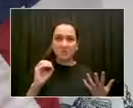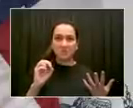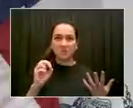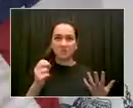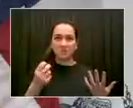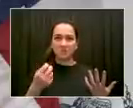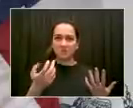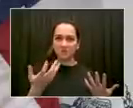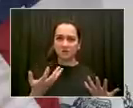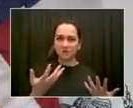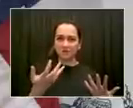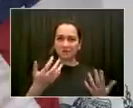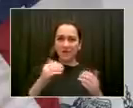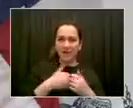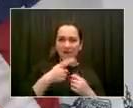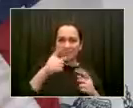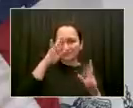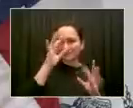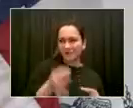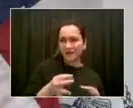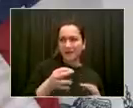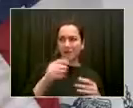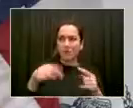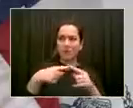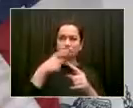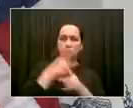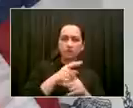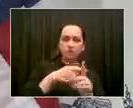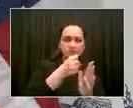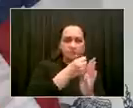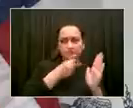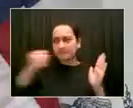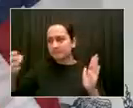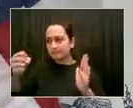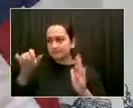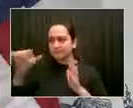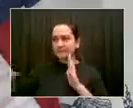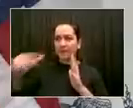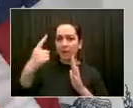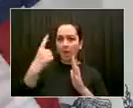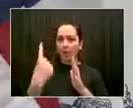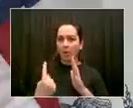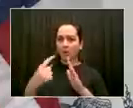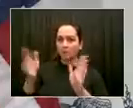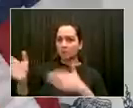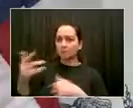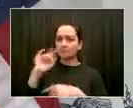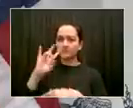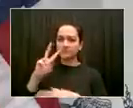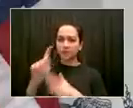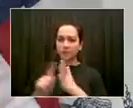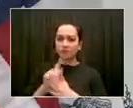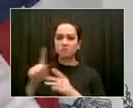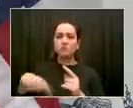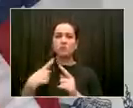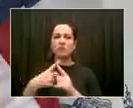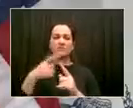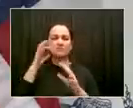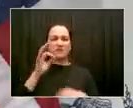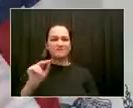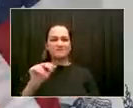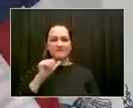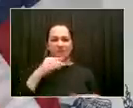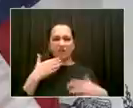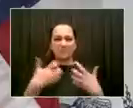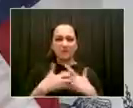Well, I wouldn't agree with, I respect the question, but I wouldn't agree with that characterization at all. It was a major